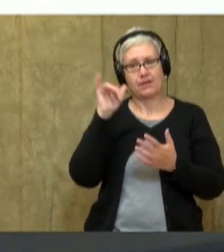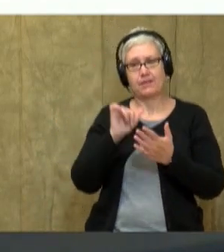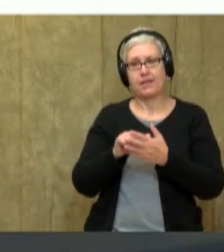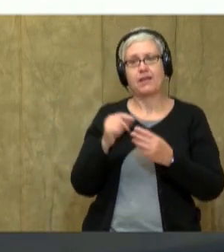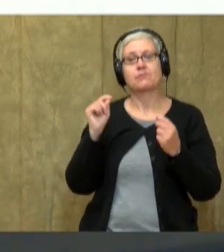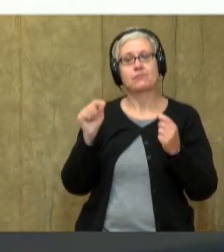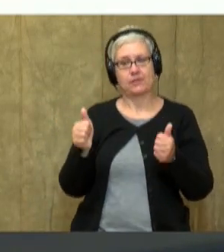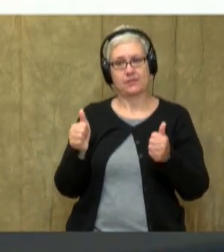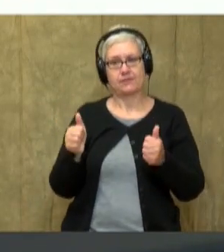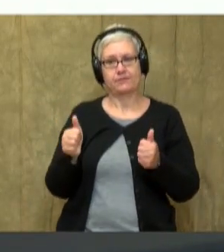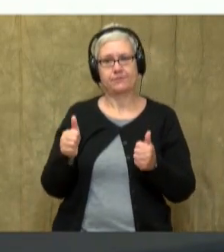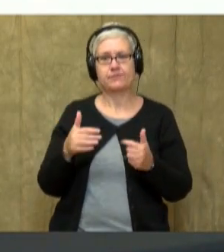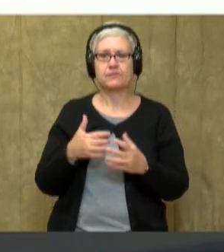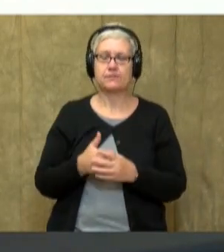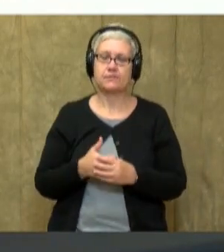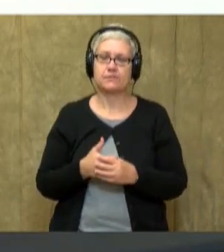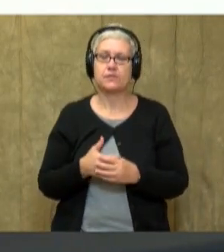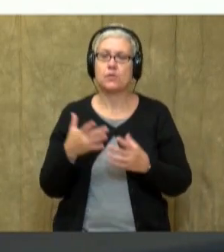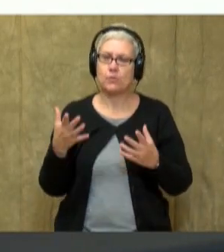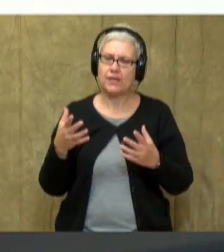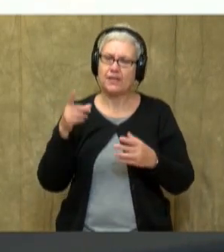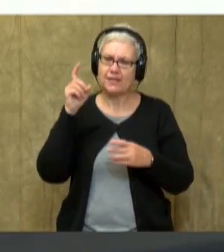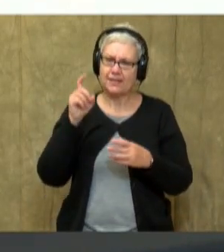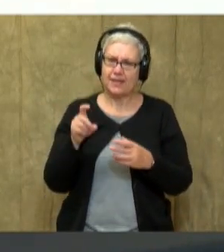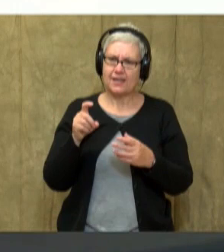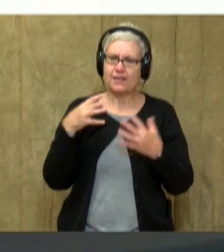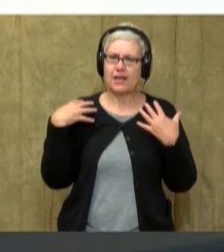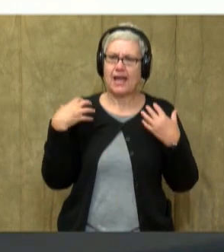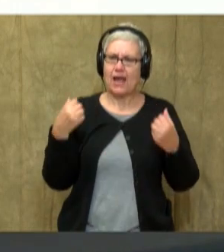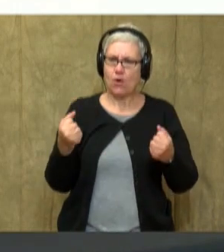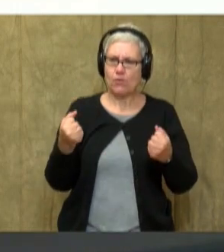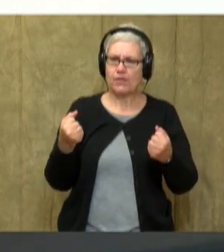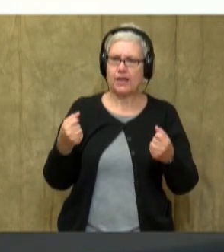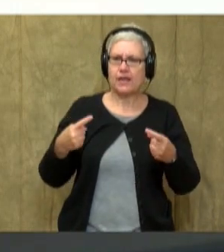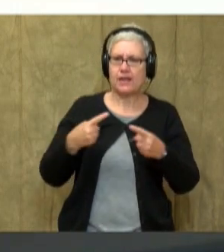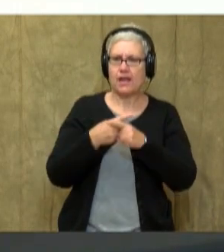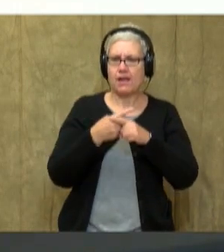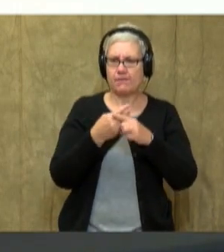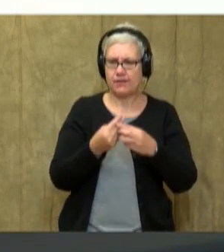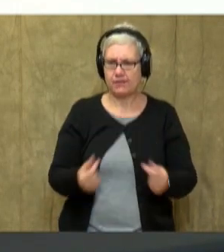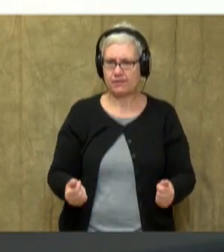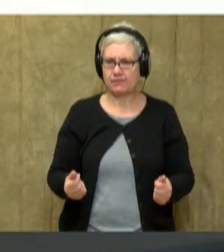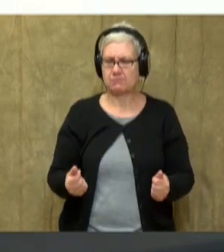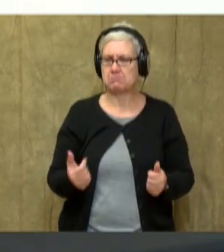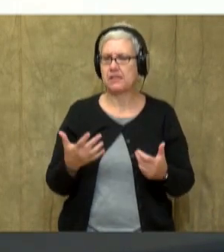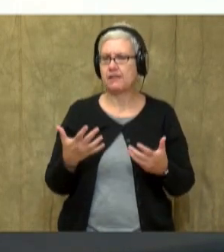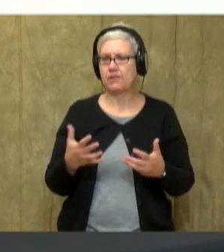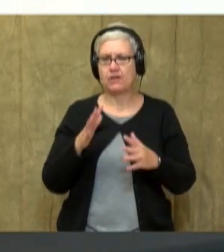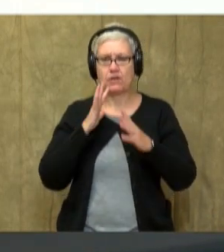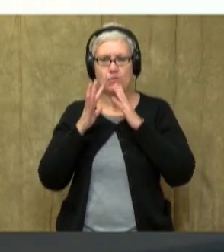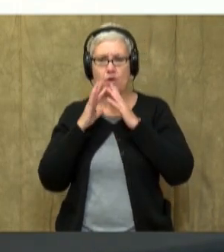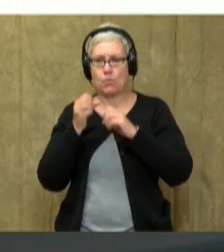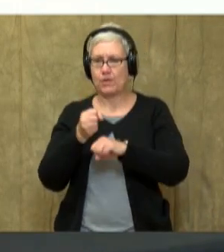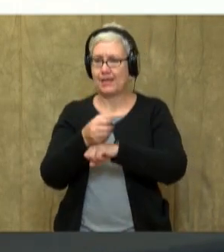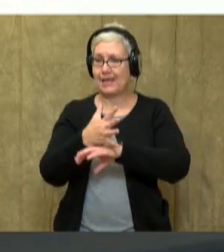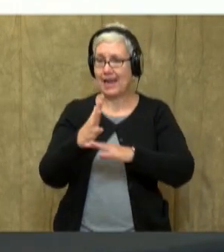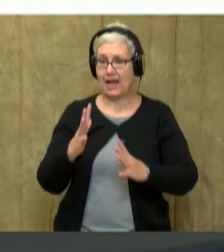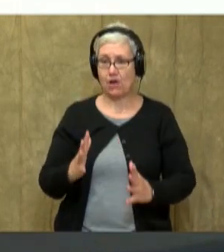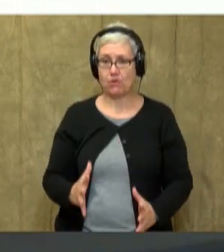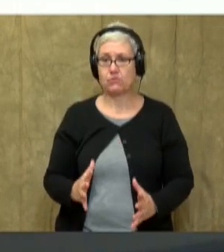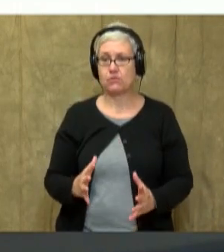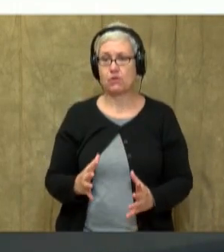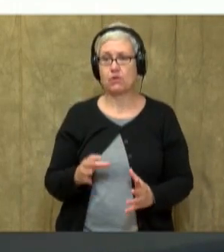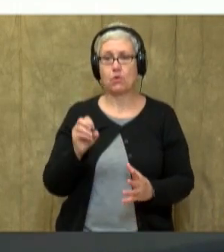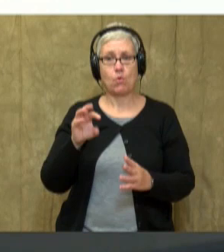figure out a way to get along, to resolve conflicts in a healthy way, to bring in your counselors if you need to, or your teachers if there's any kind of issues that